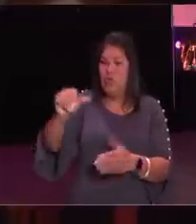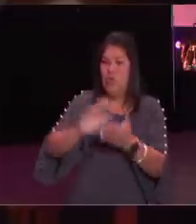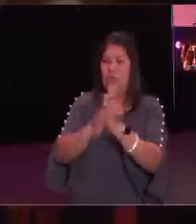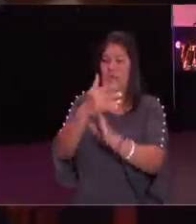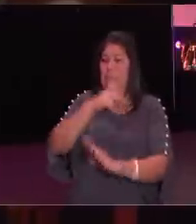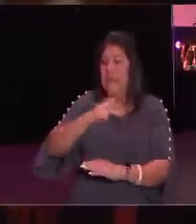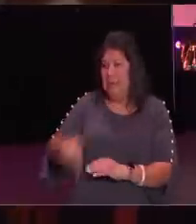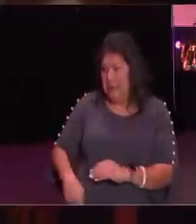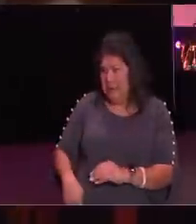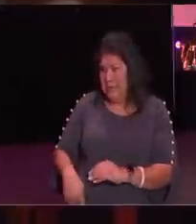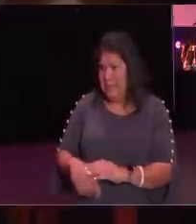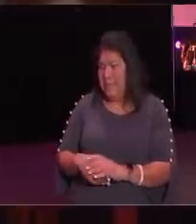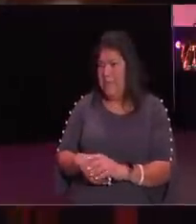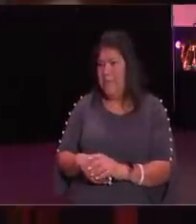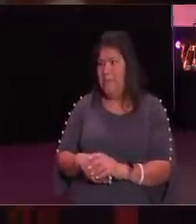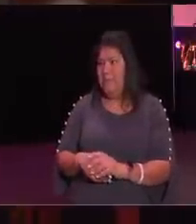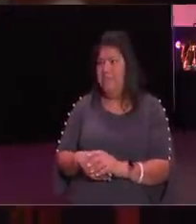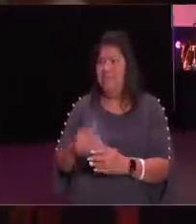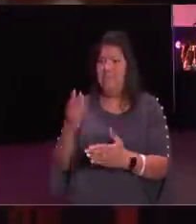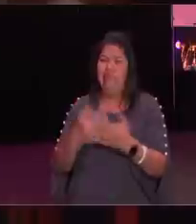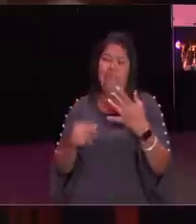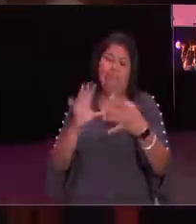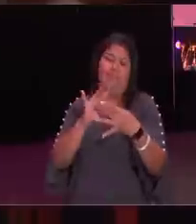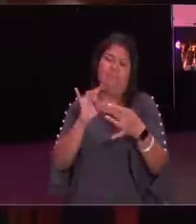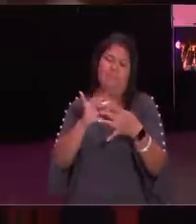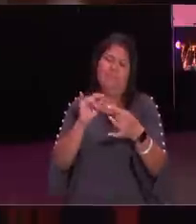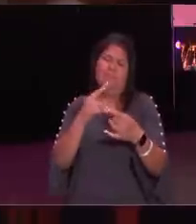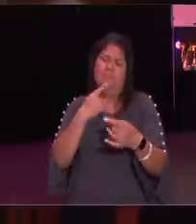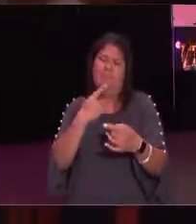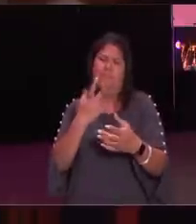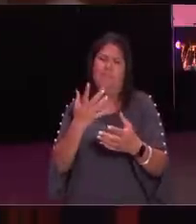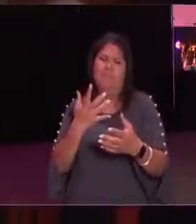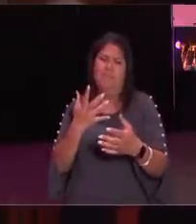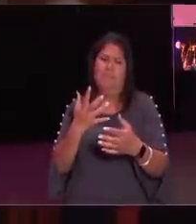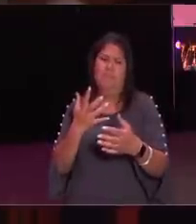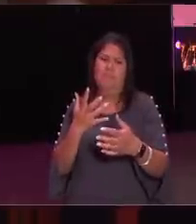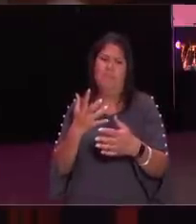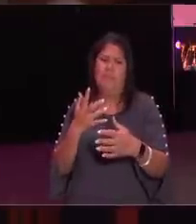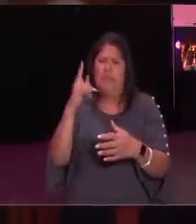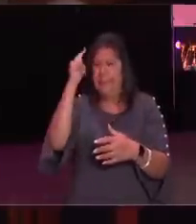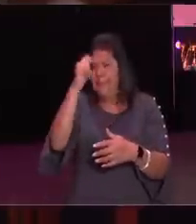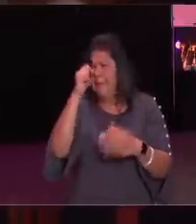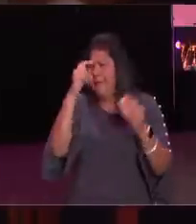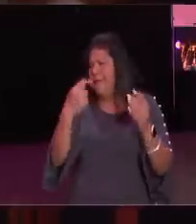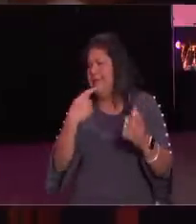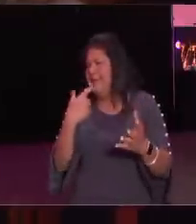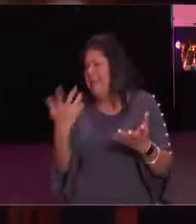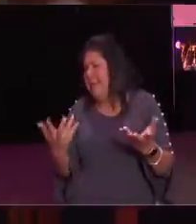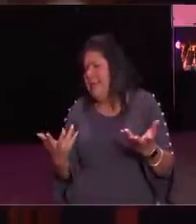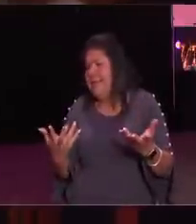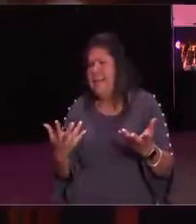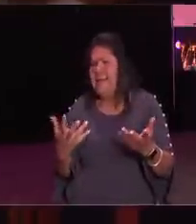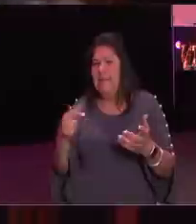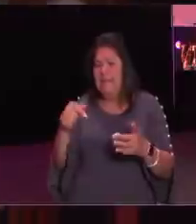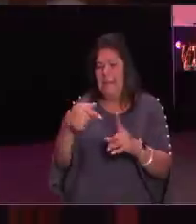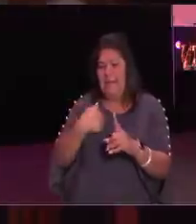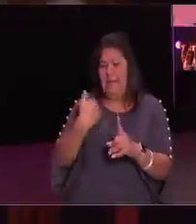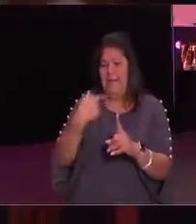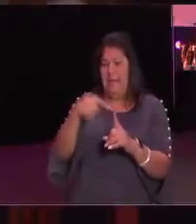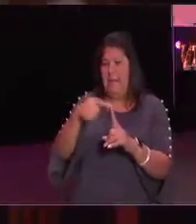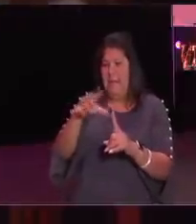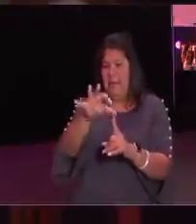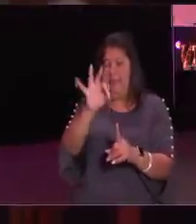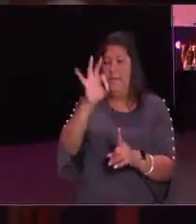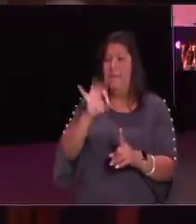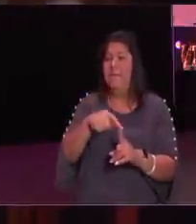king. Some commentaries state, and even some rabbinical teachings hold, that this young man that